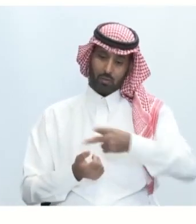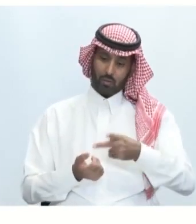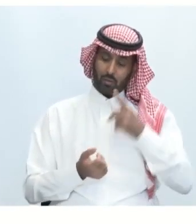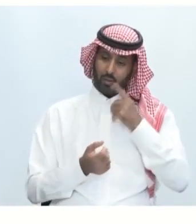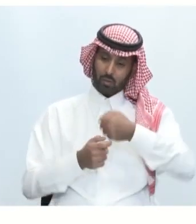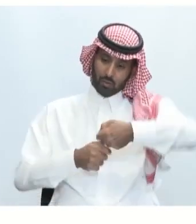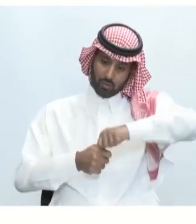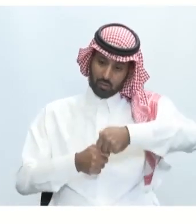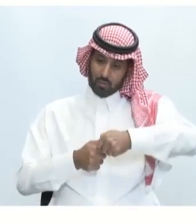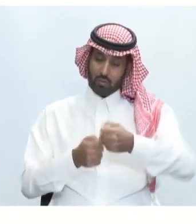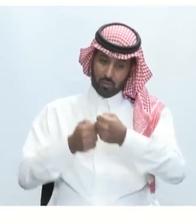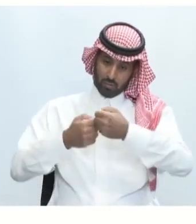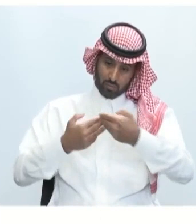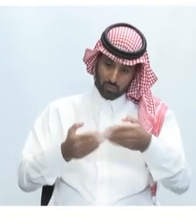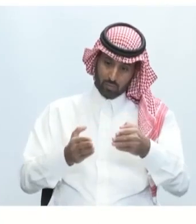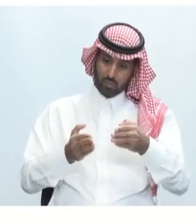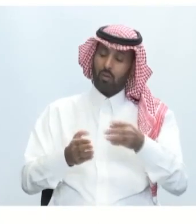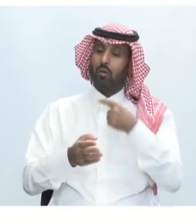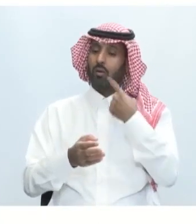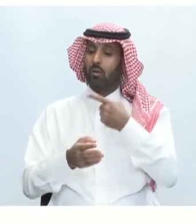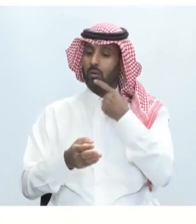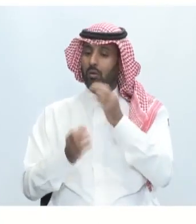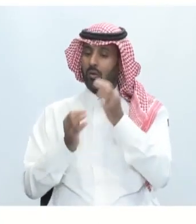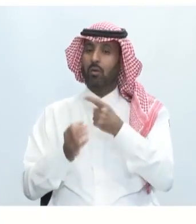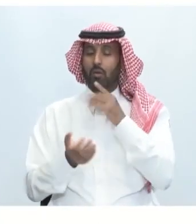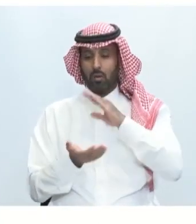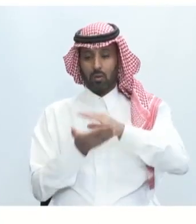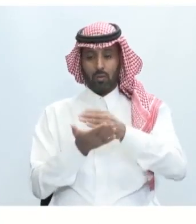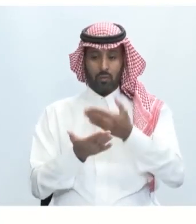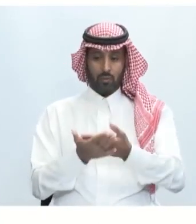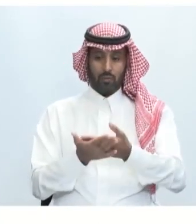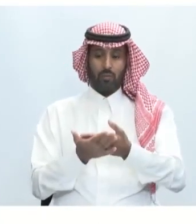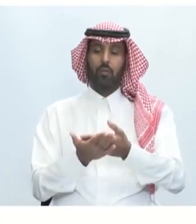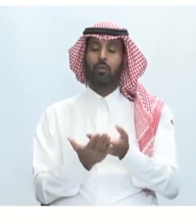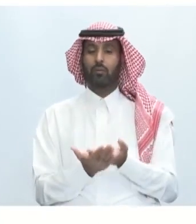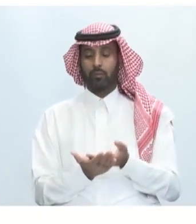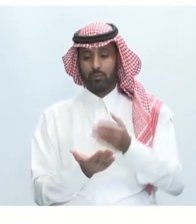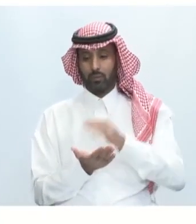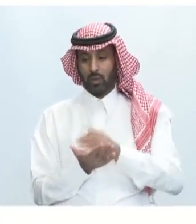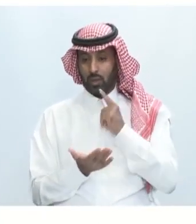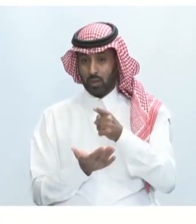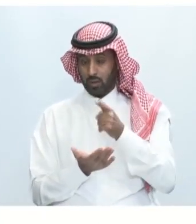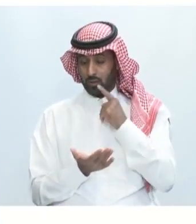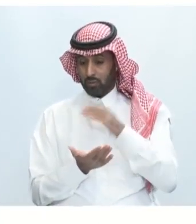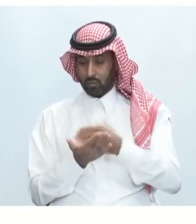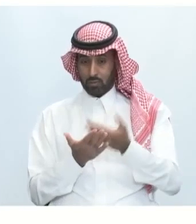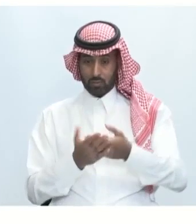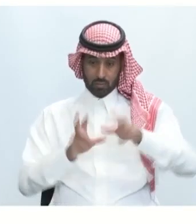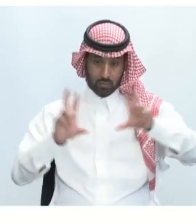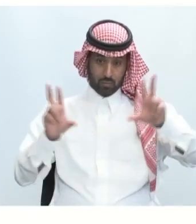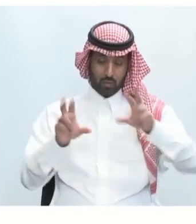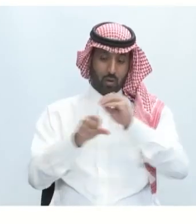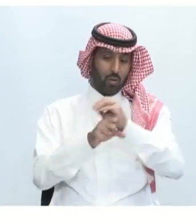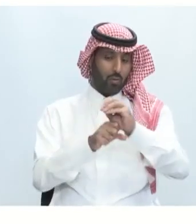open, prepare, pronounce, and translate. For example, here, can you please translate the program for